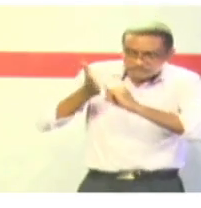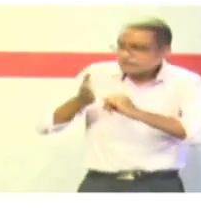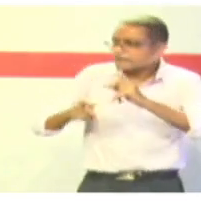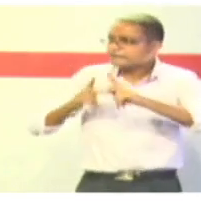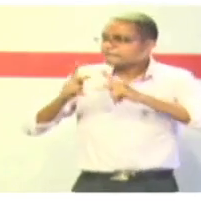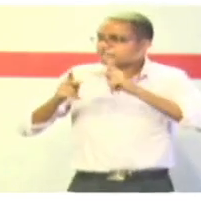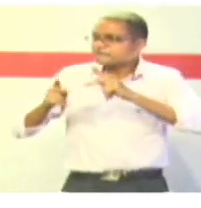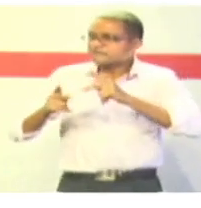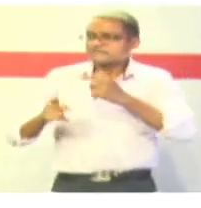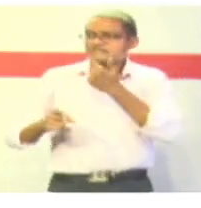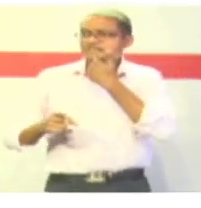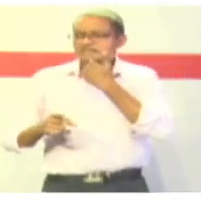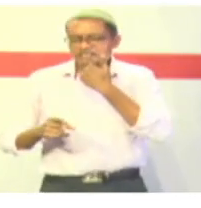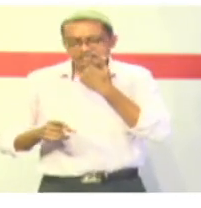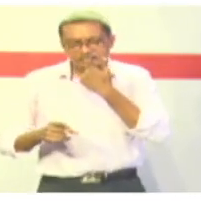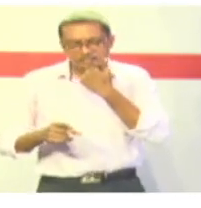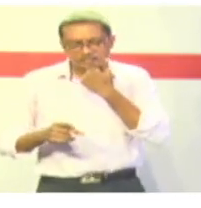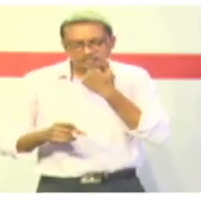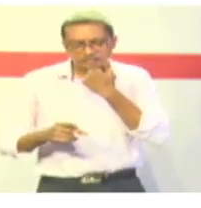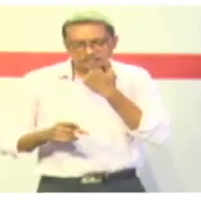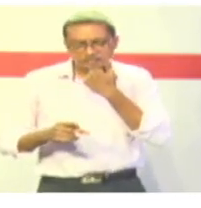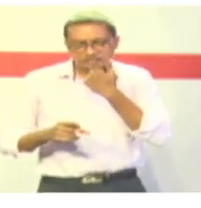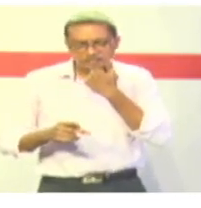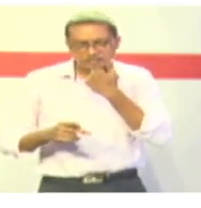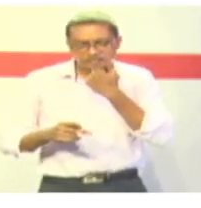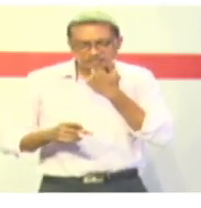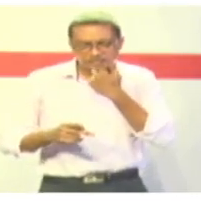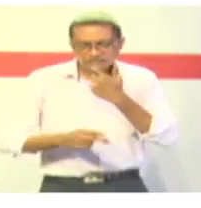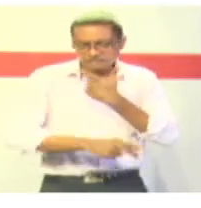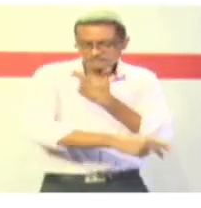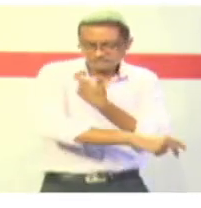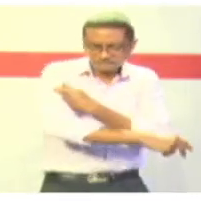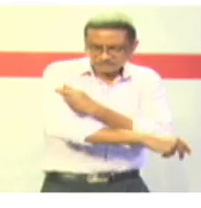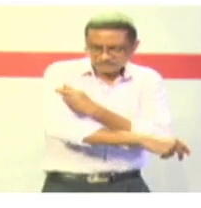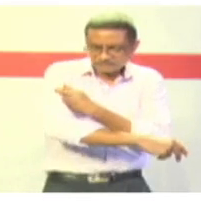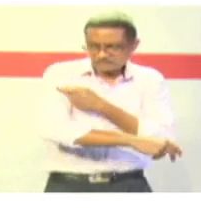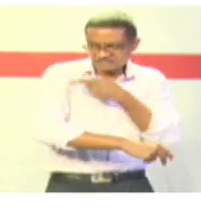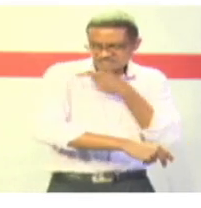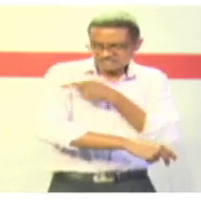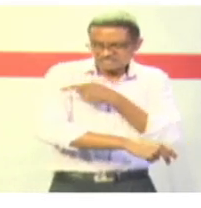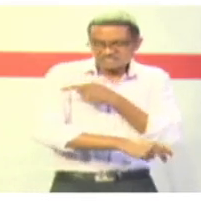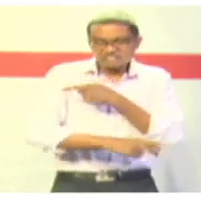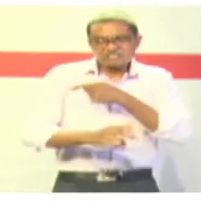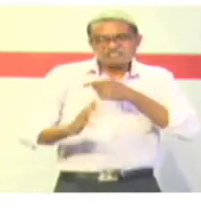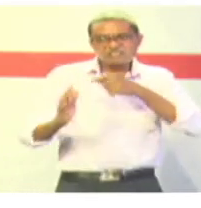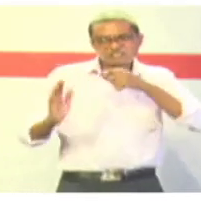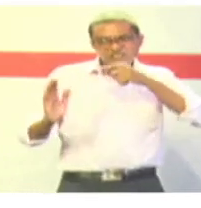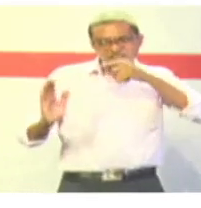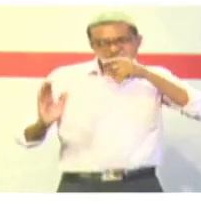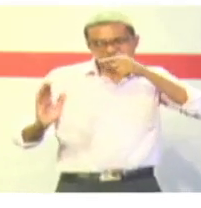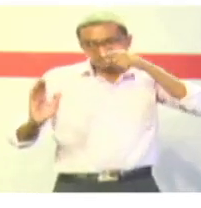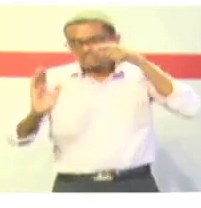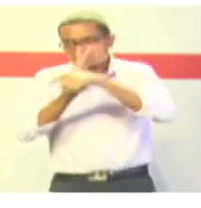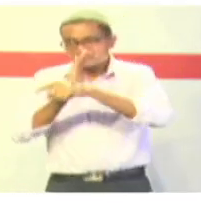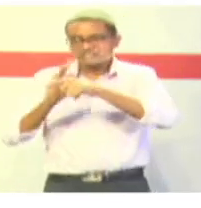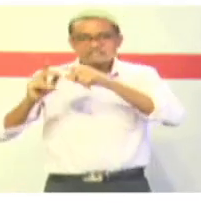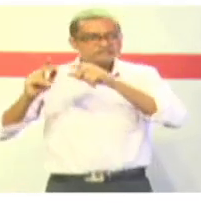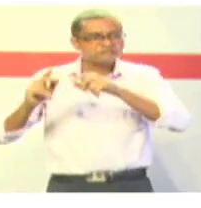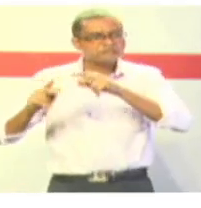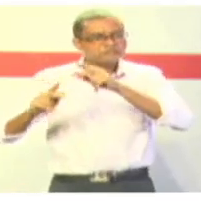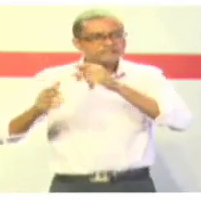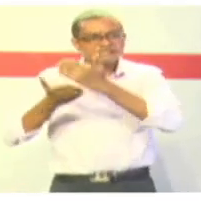people had claimed that the vaccine was responsible for,